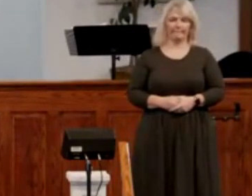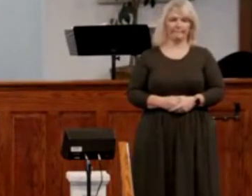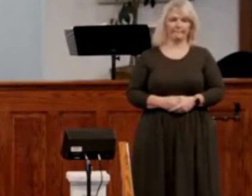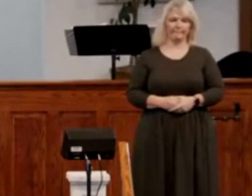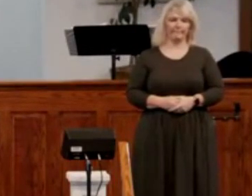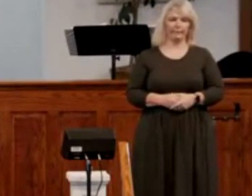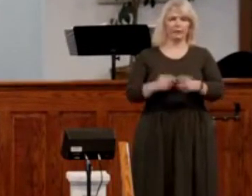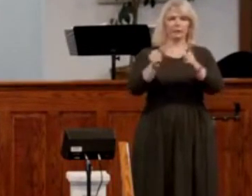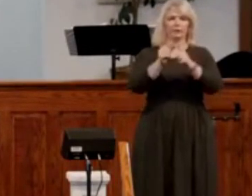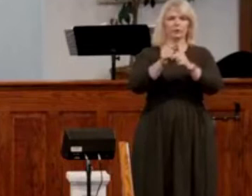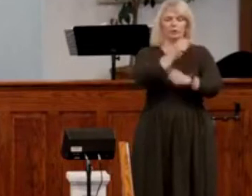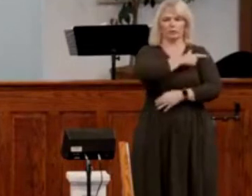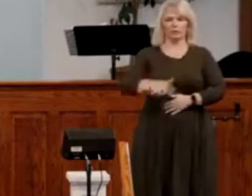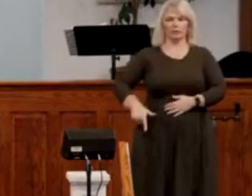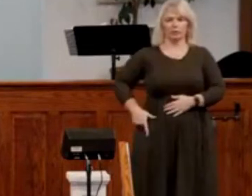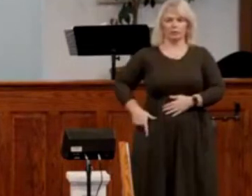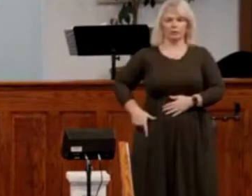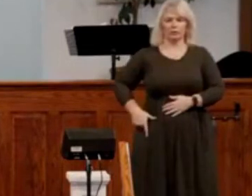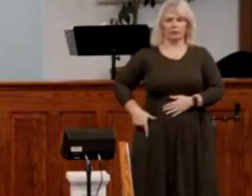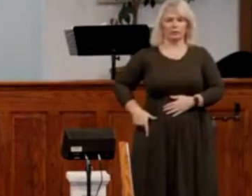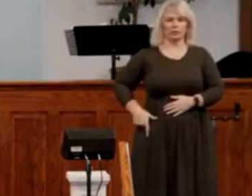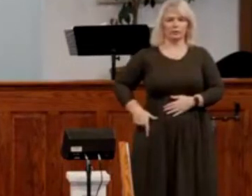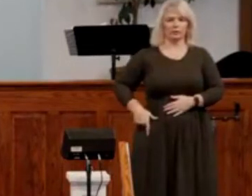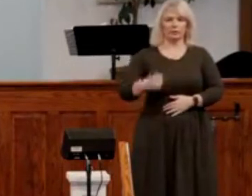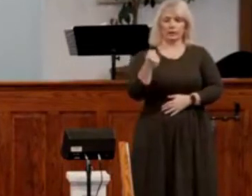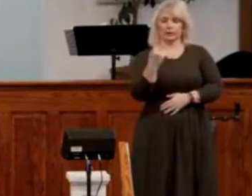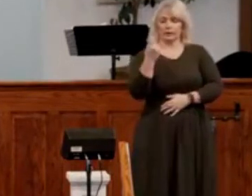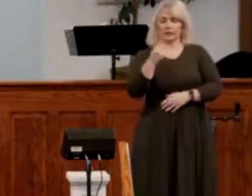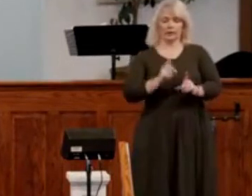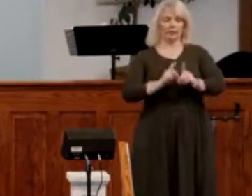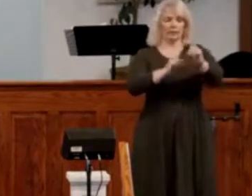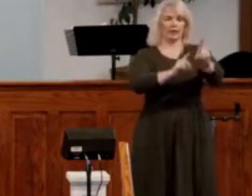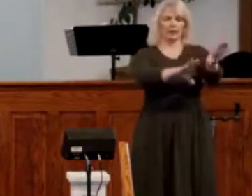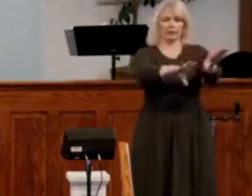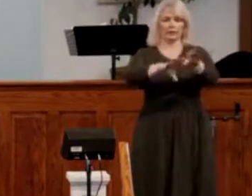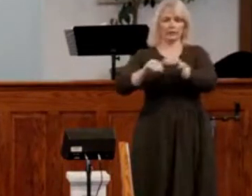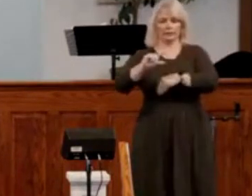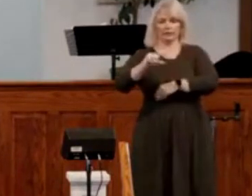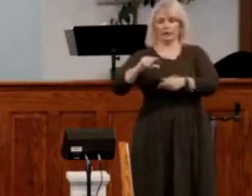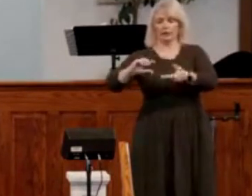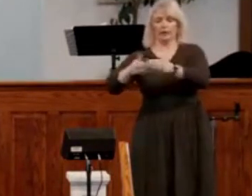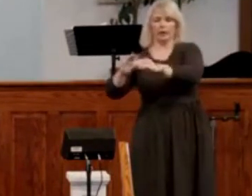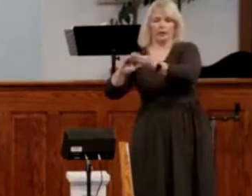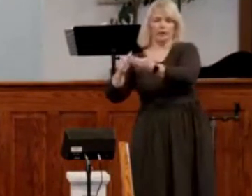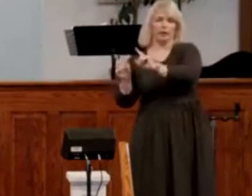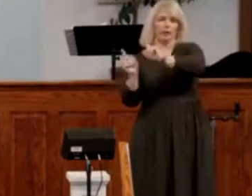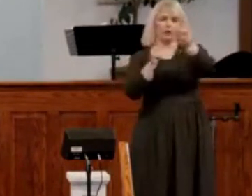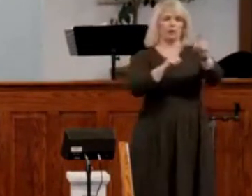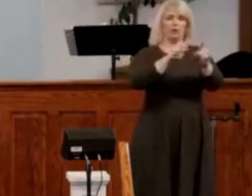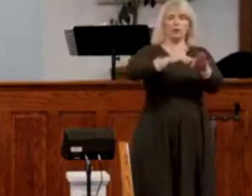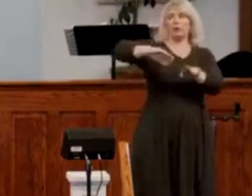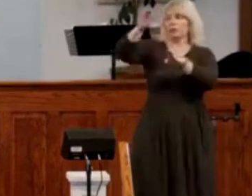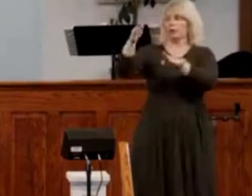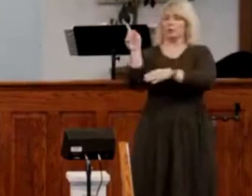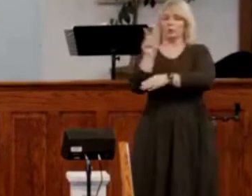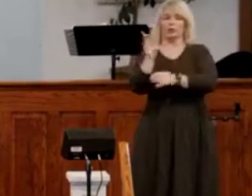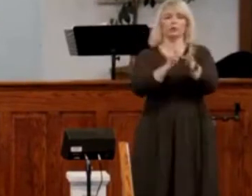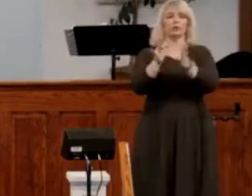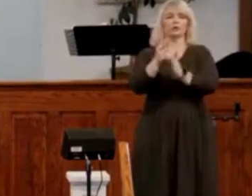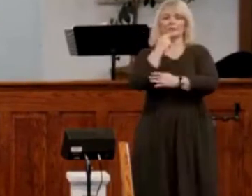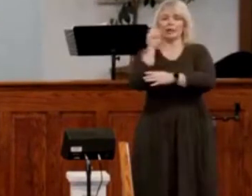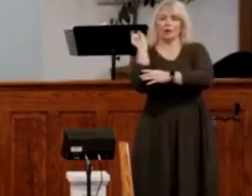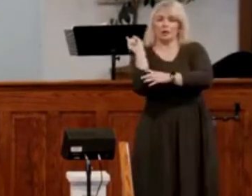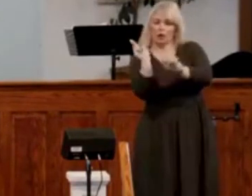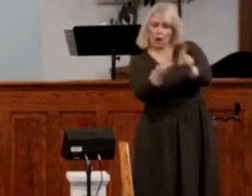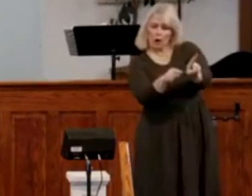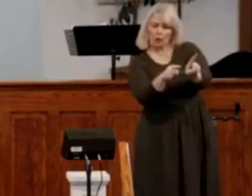This is the word of the Lord. Then the 11 disciples left for Galilee, going to the mountain where Jesus had told them to go.